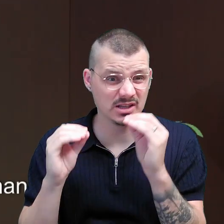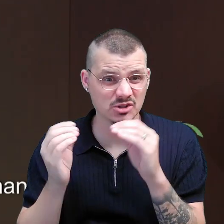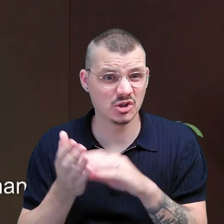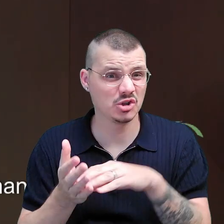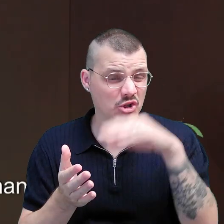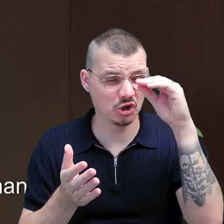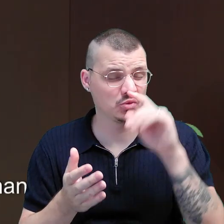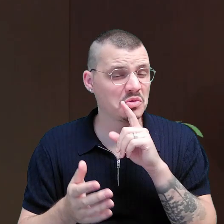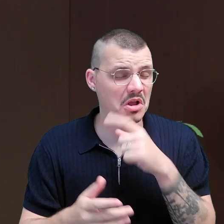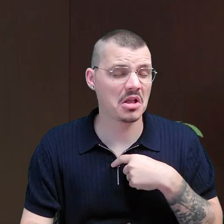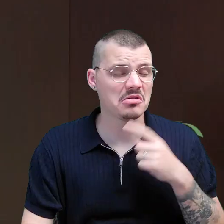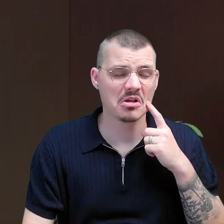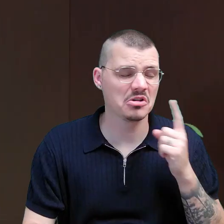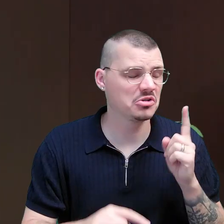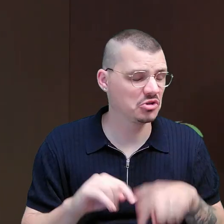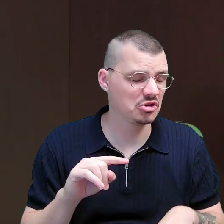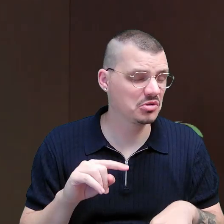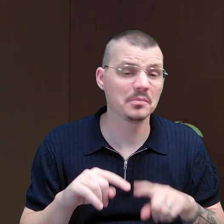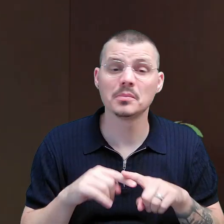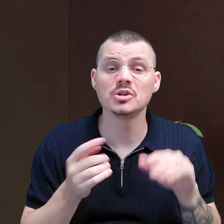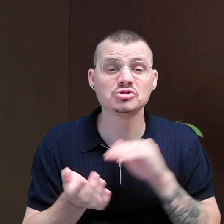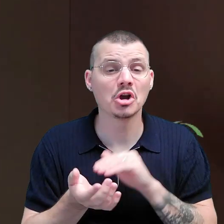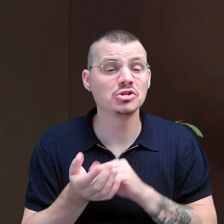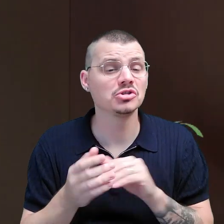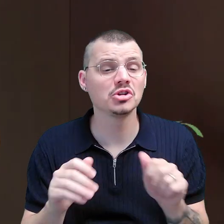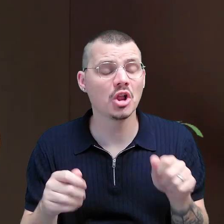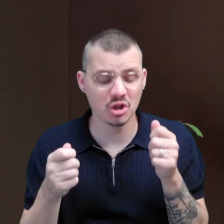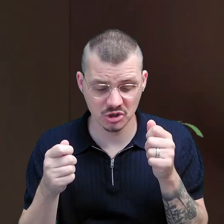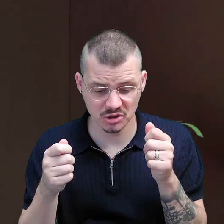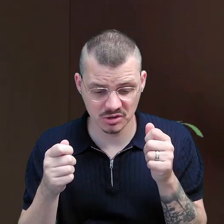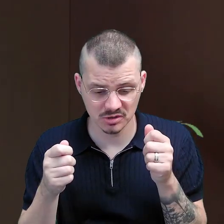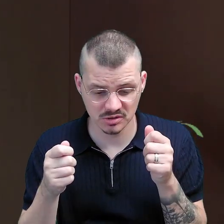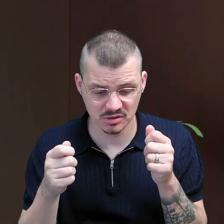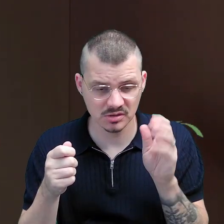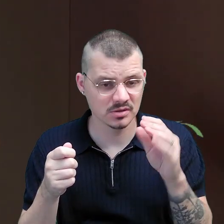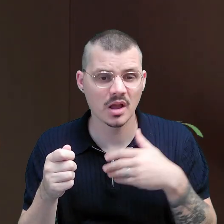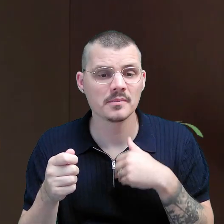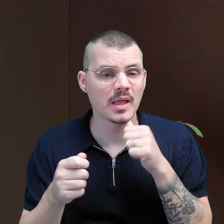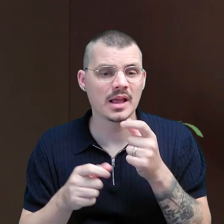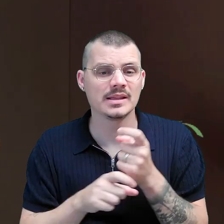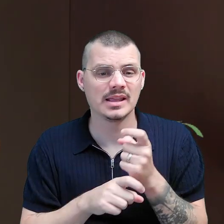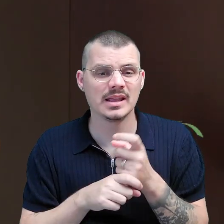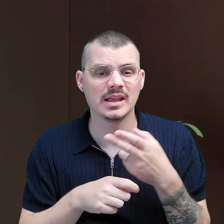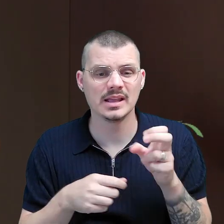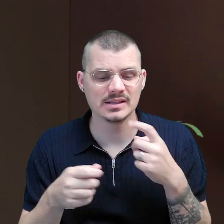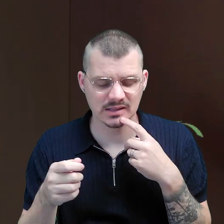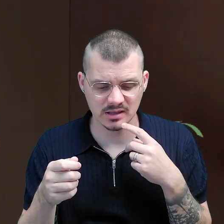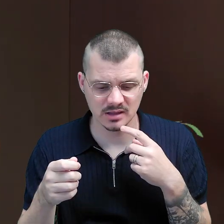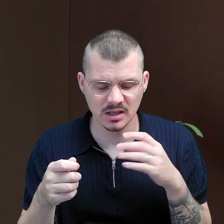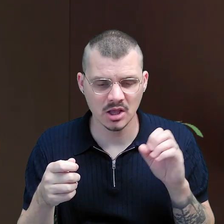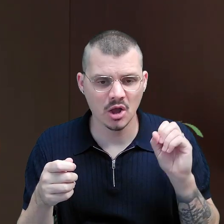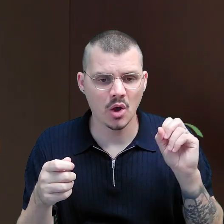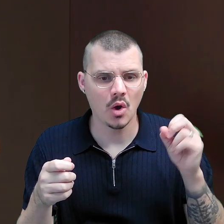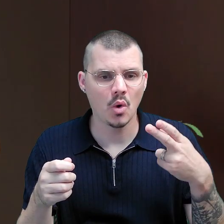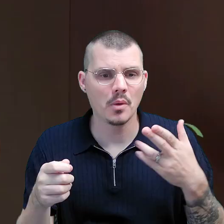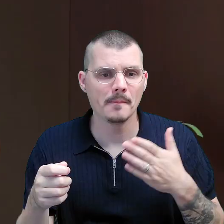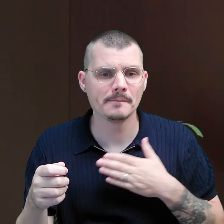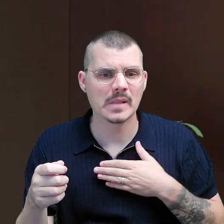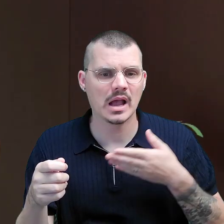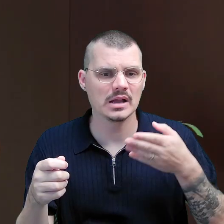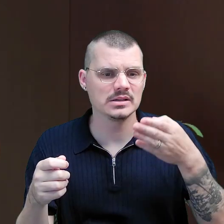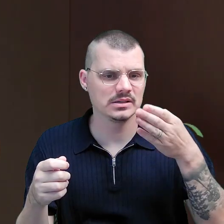teachability was less than 0. He looked at it, and I'm not kidding. He said, oh